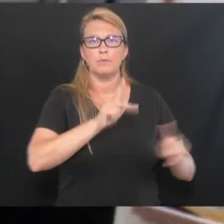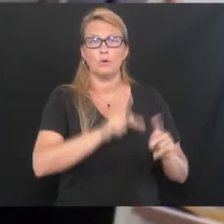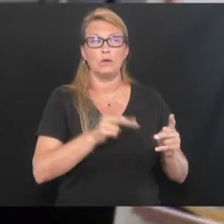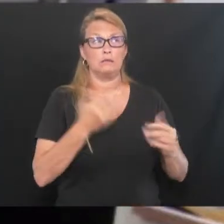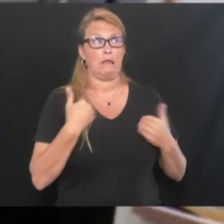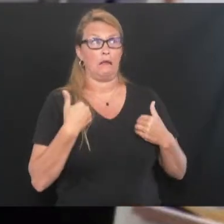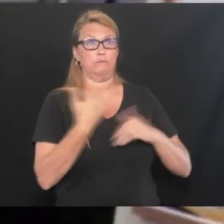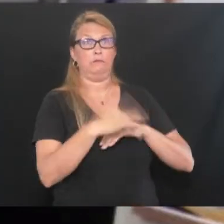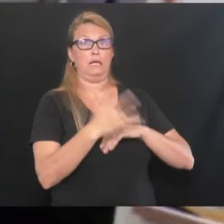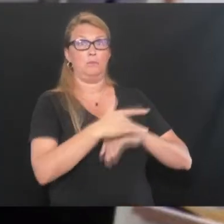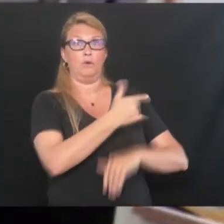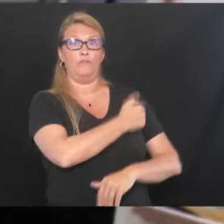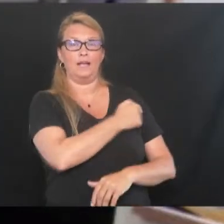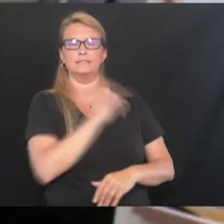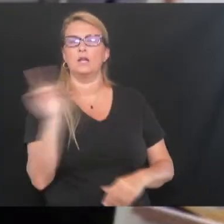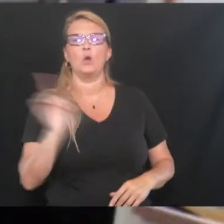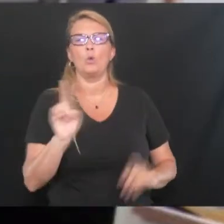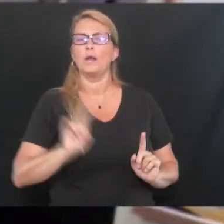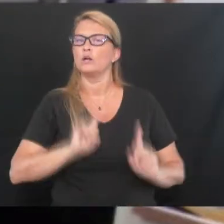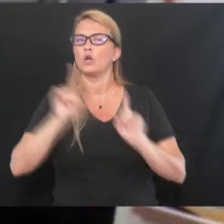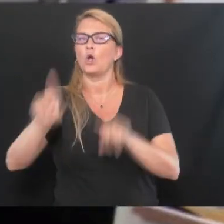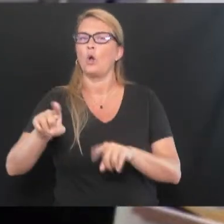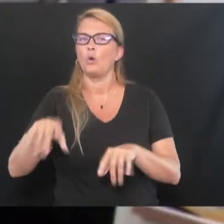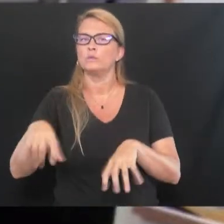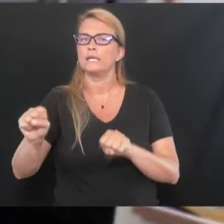available and where that they can get them? Thank you.